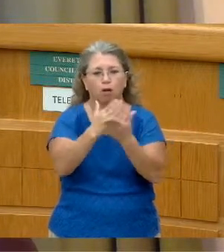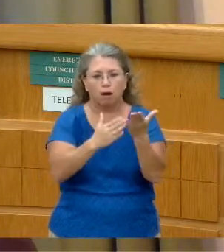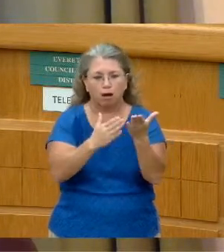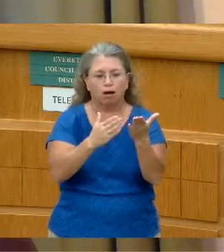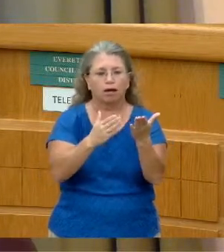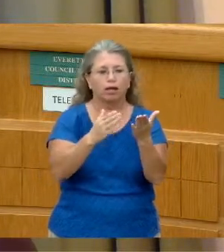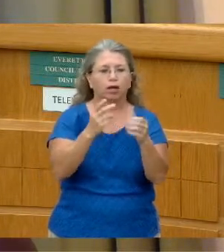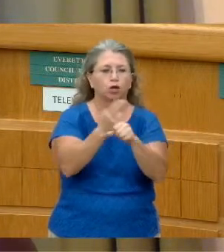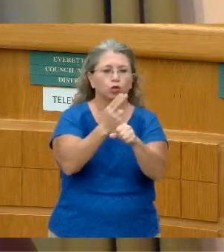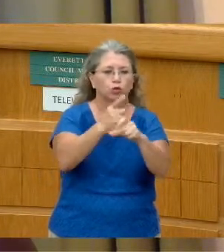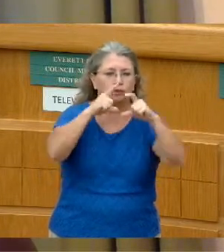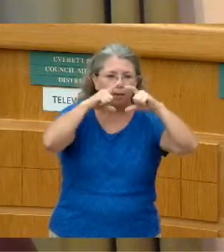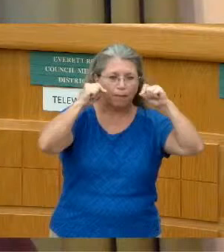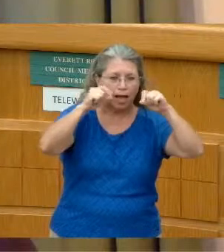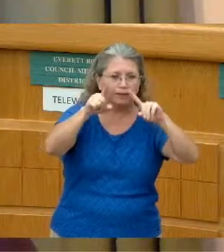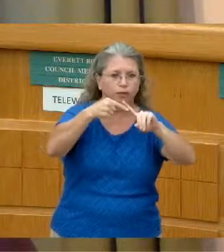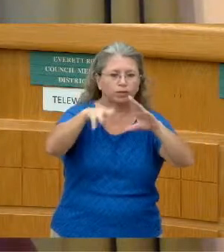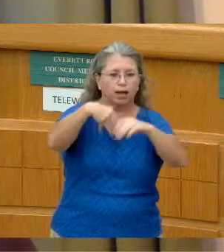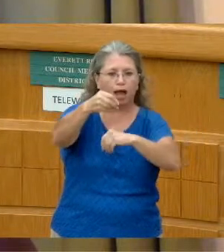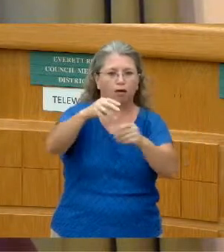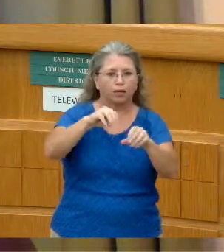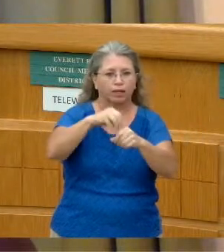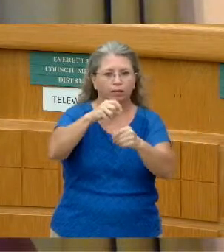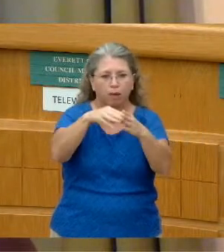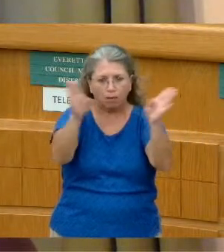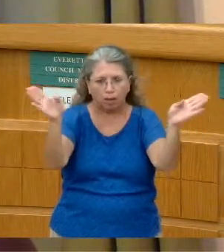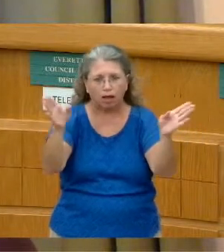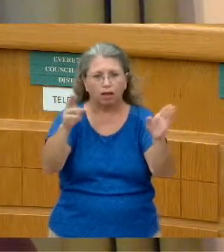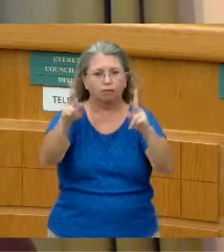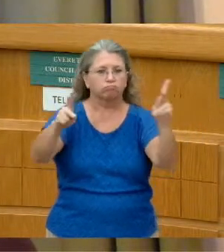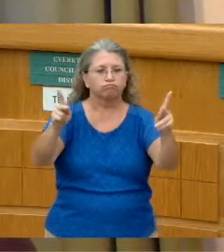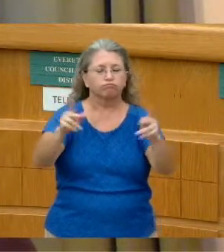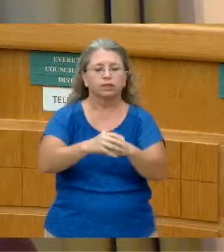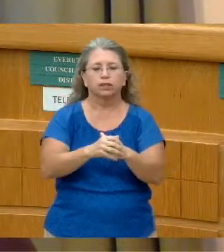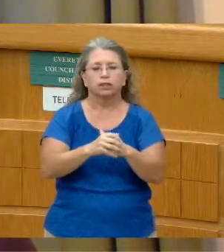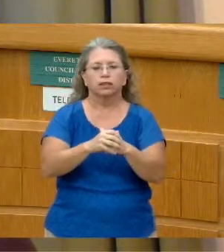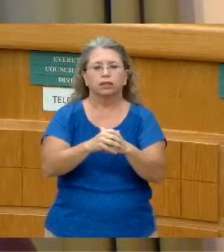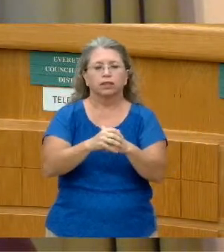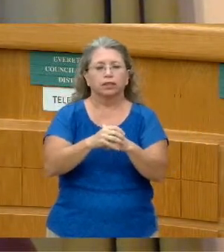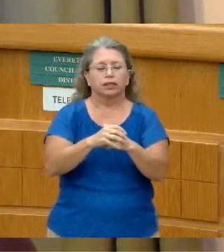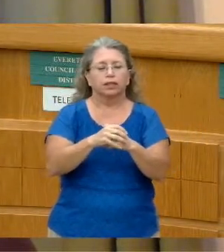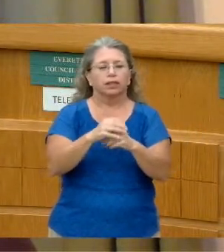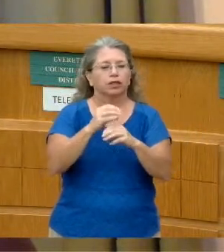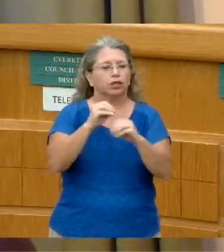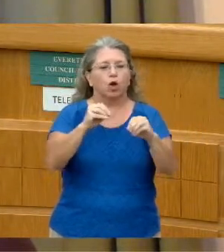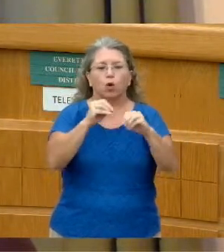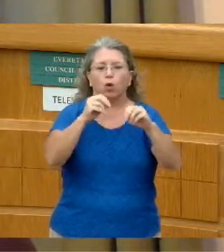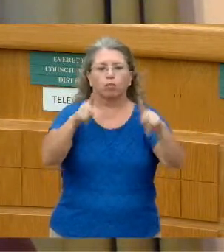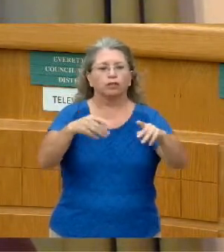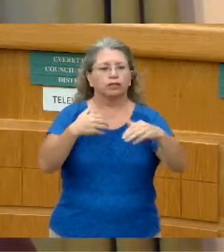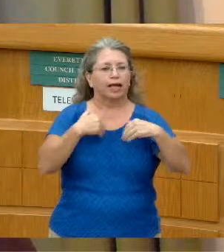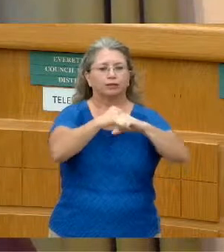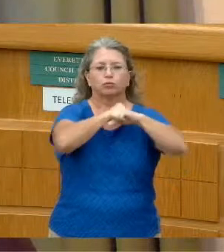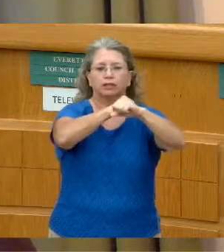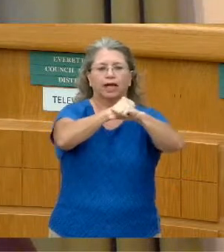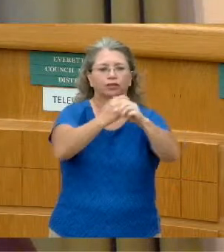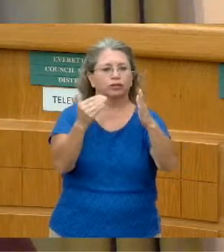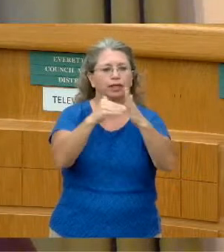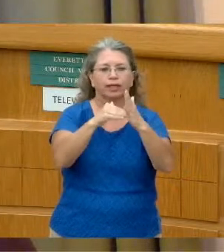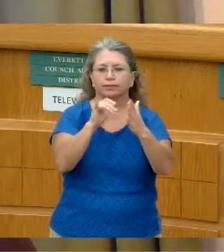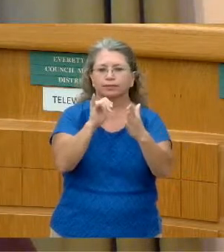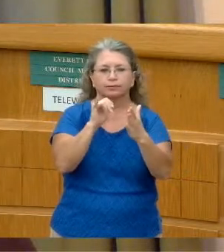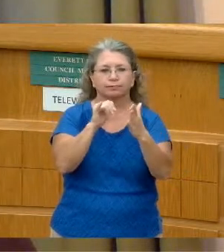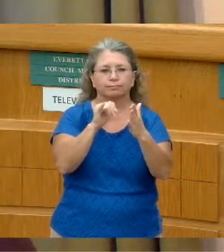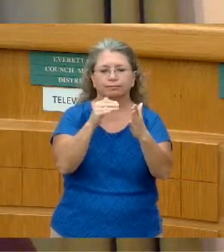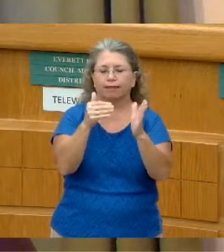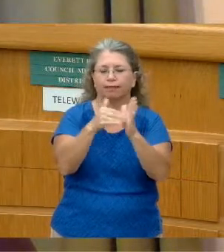be seeing such high rates of transmission. No one has protection against this virus. There is no antiviral